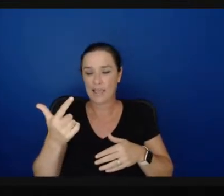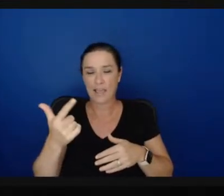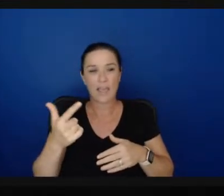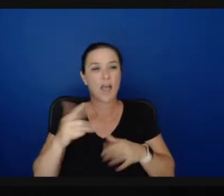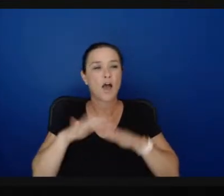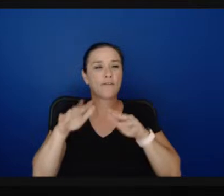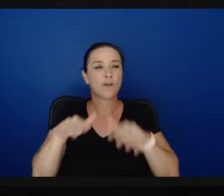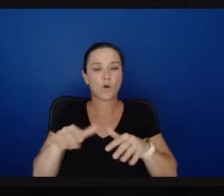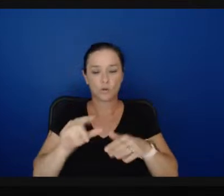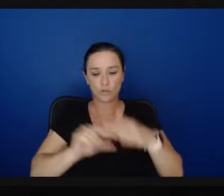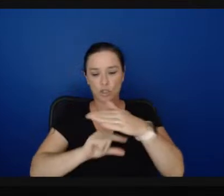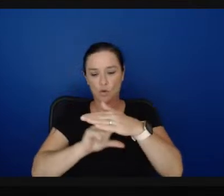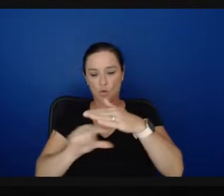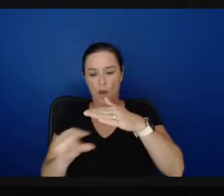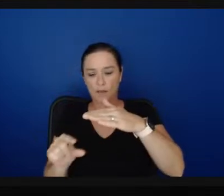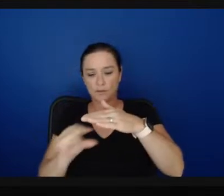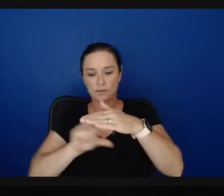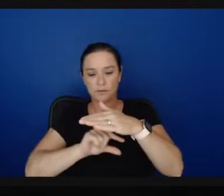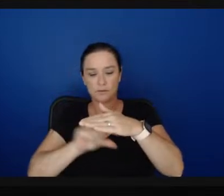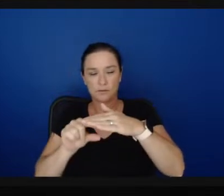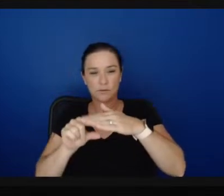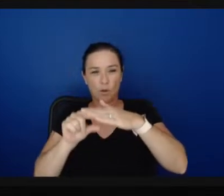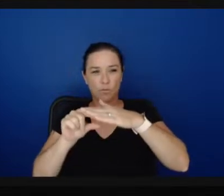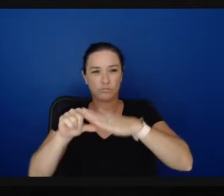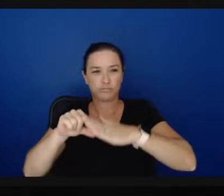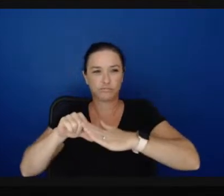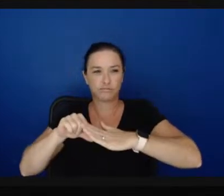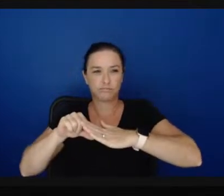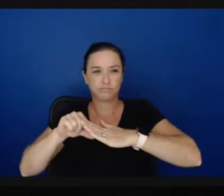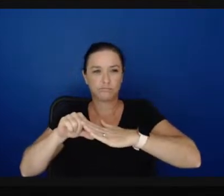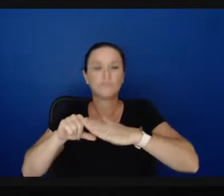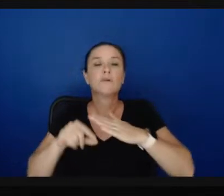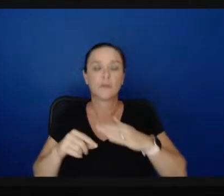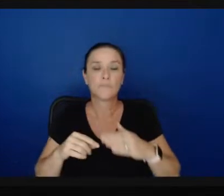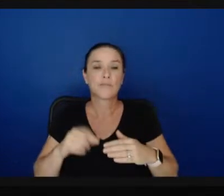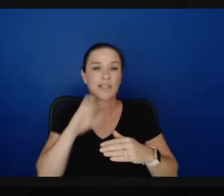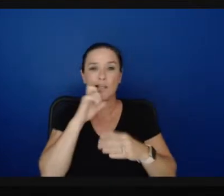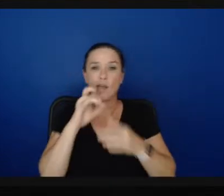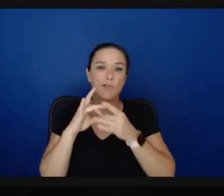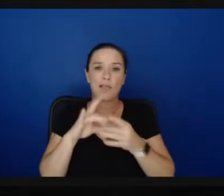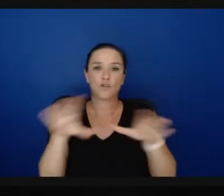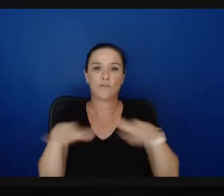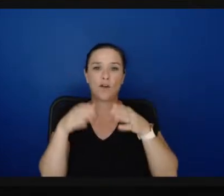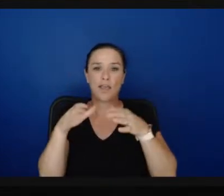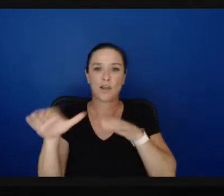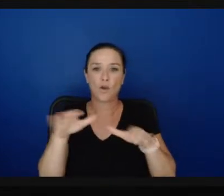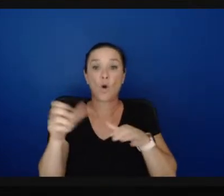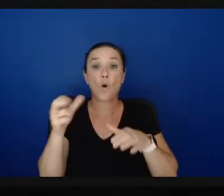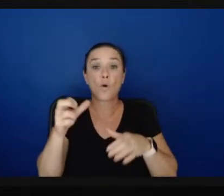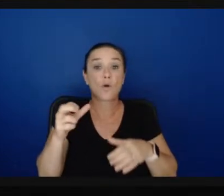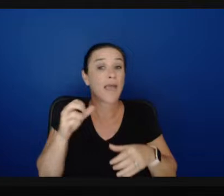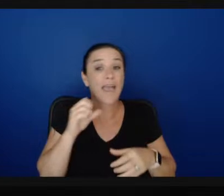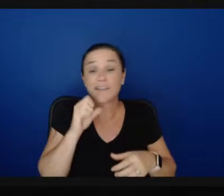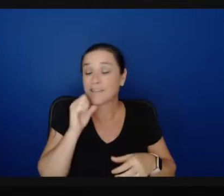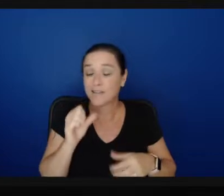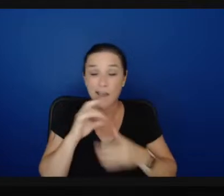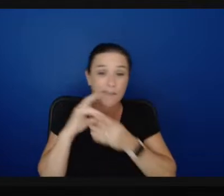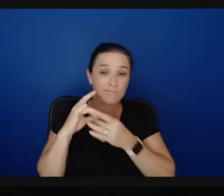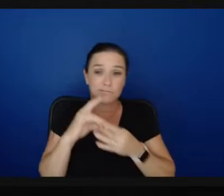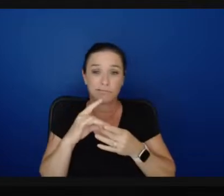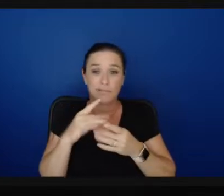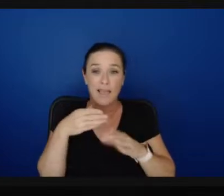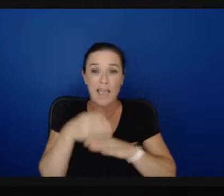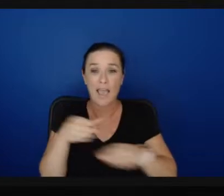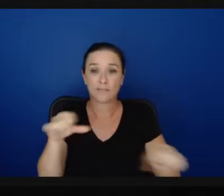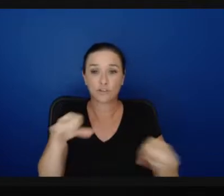island, and is not related to volcanic activity, nor is it an aftershock of the magnitude 5.1